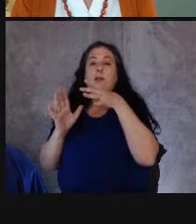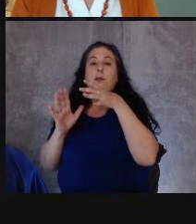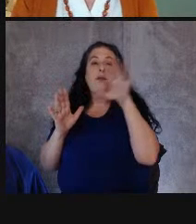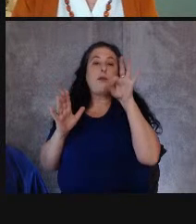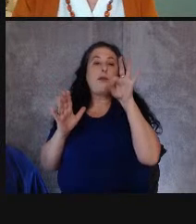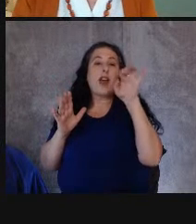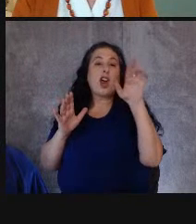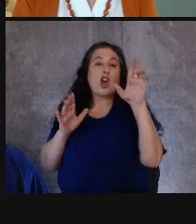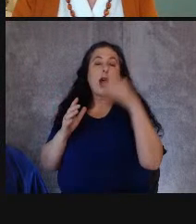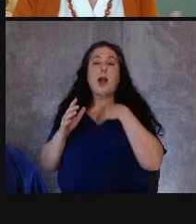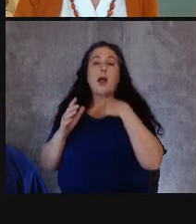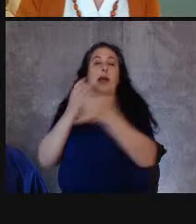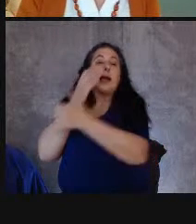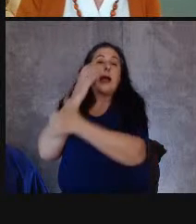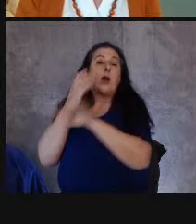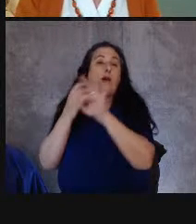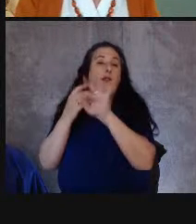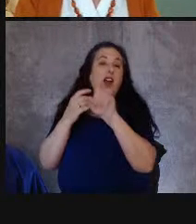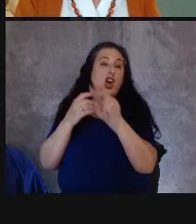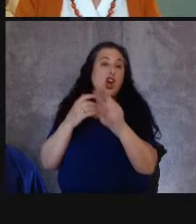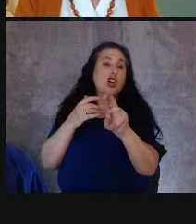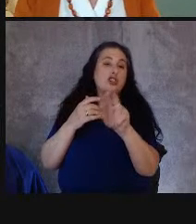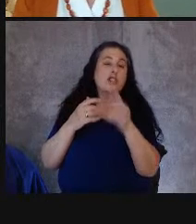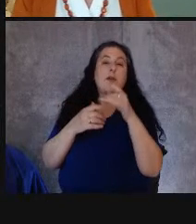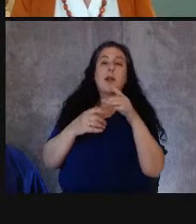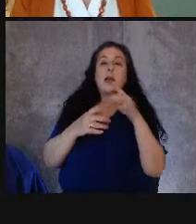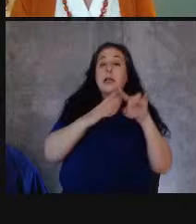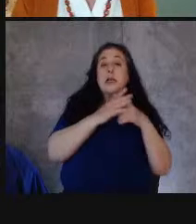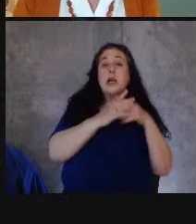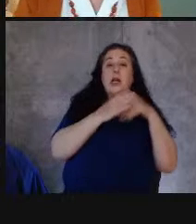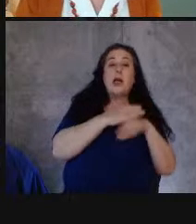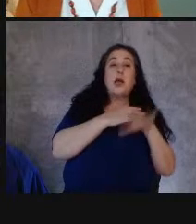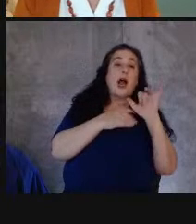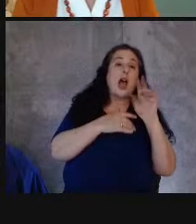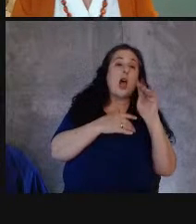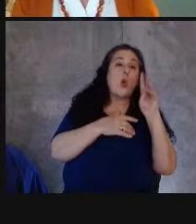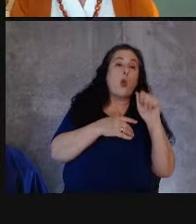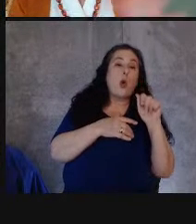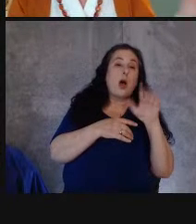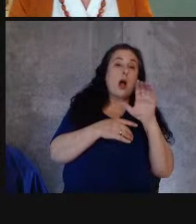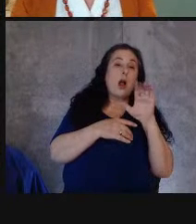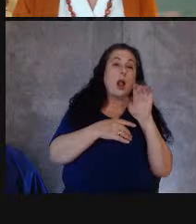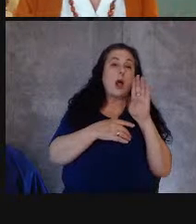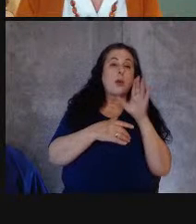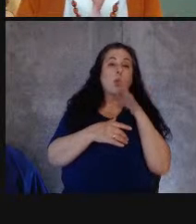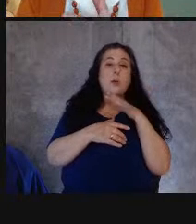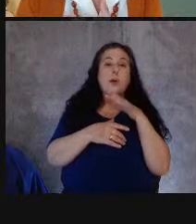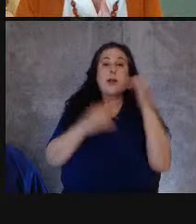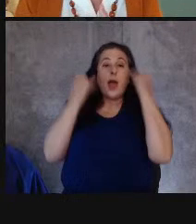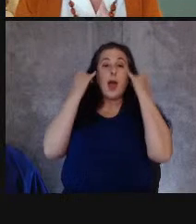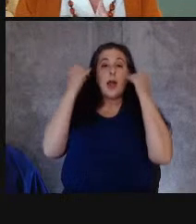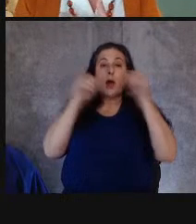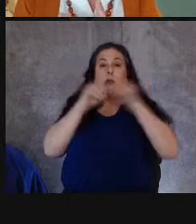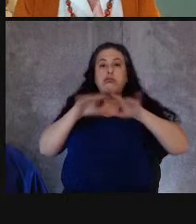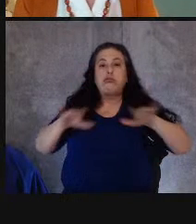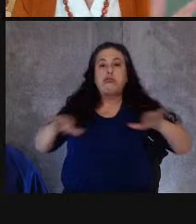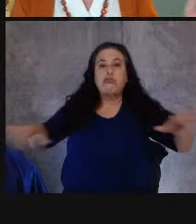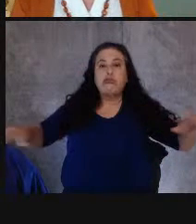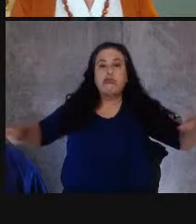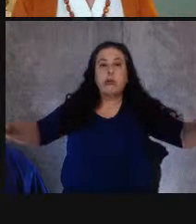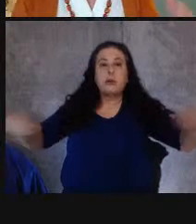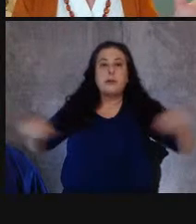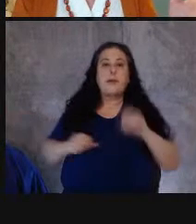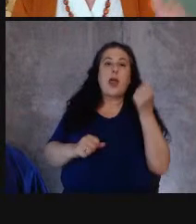them. They actually began in Iowa by Iowa club women, and then the idea kind of spread